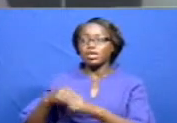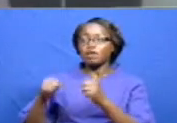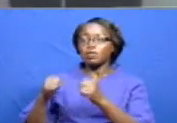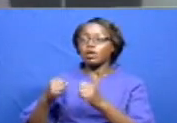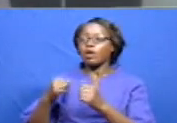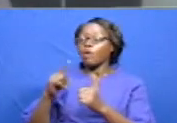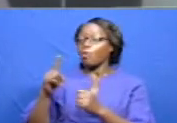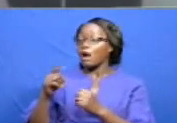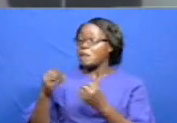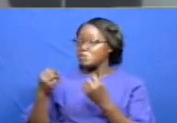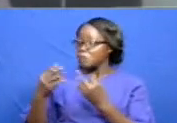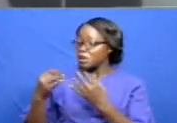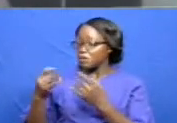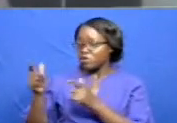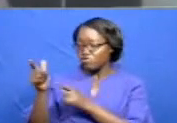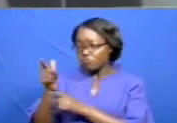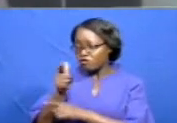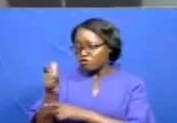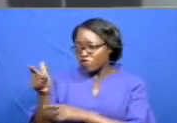one-to-many video